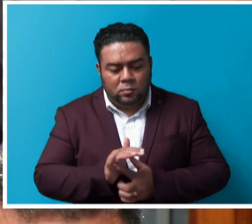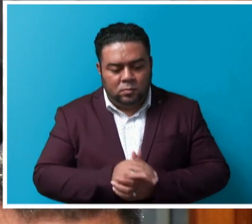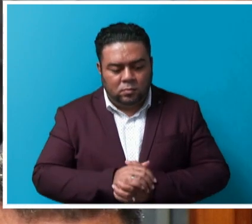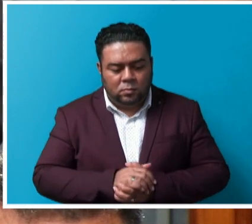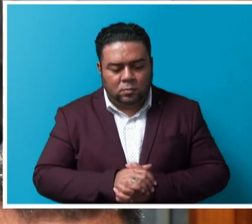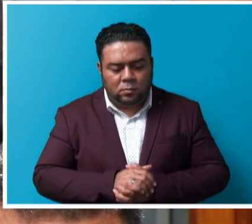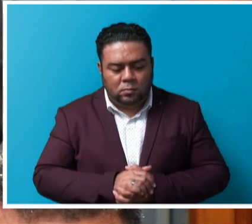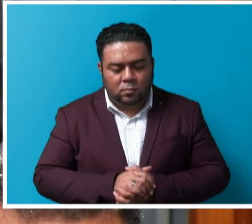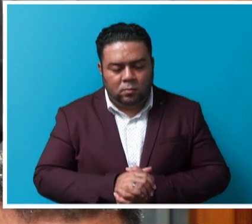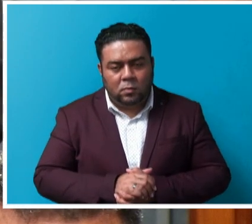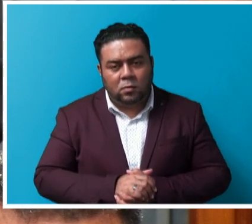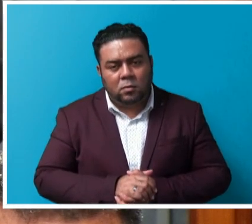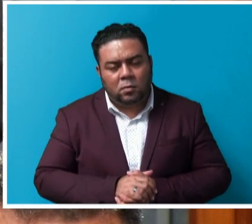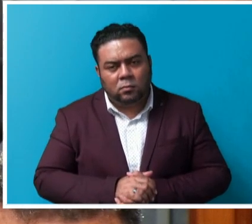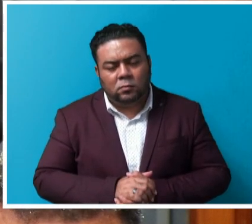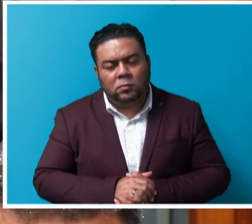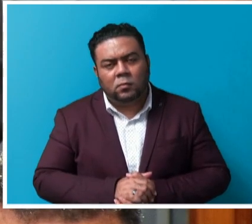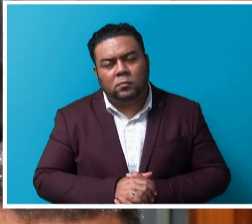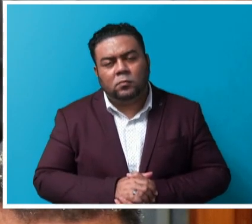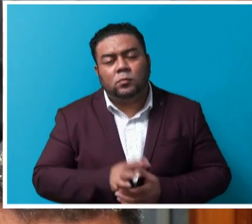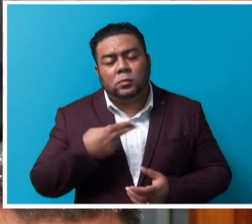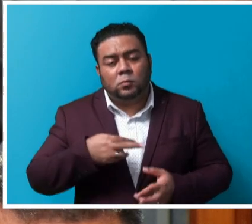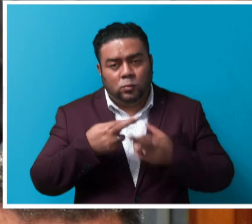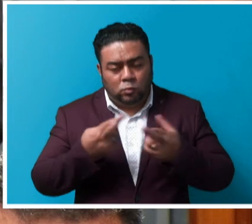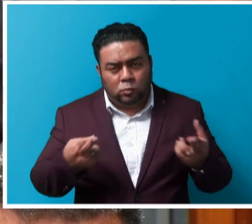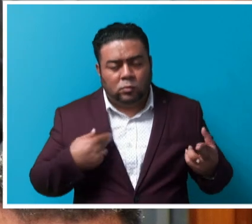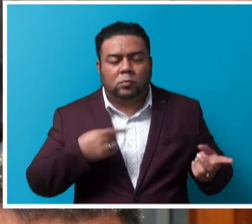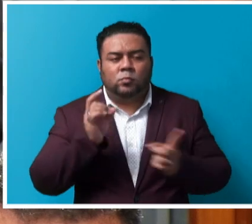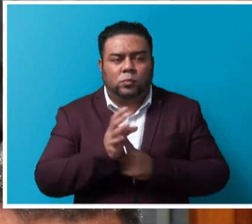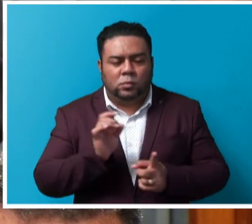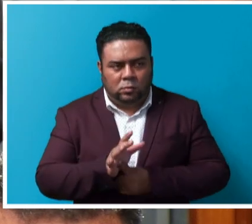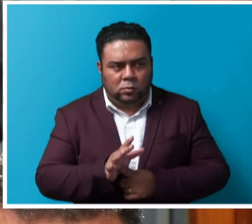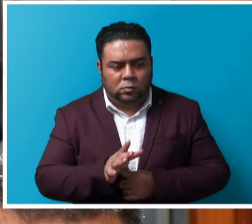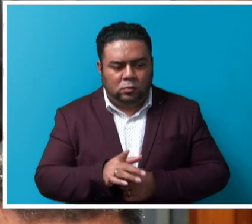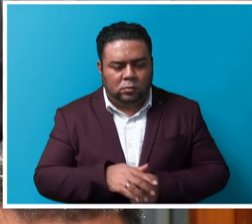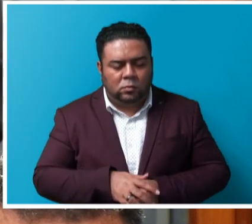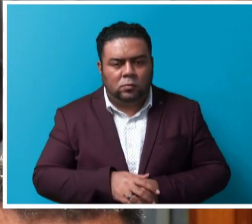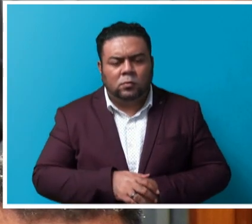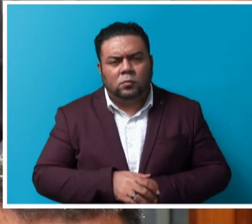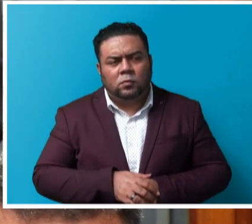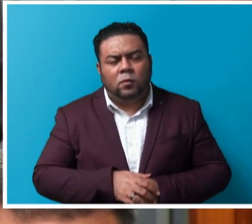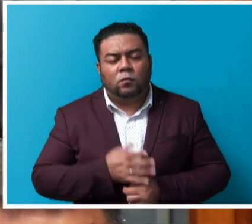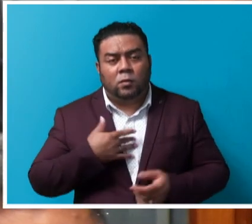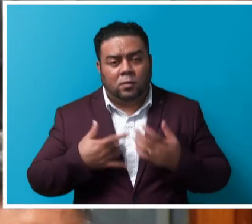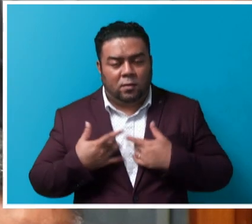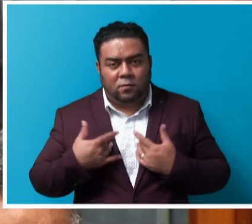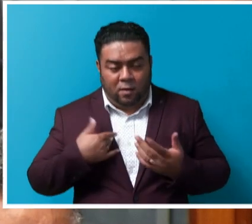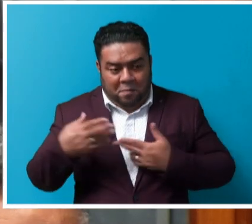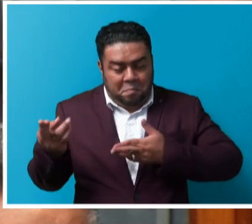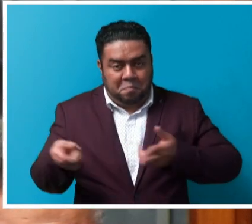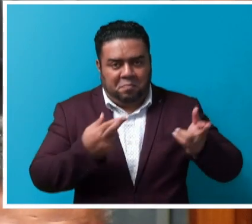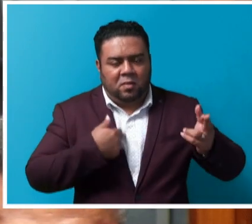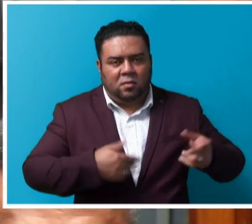and maritime communities, where these resources are integral to livelihoods. I commend the initiatives